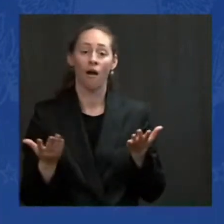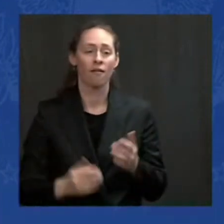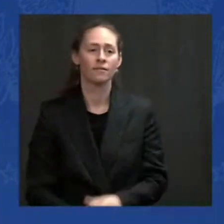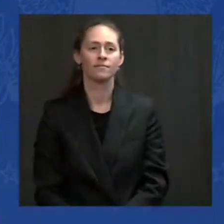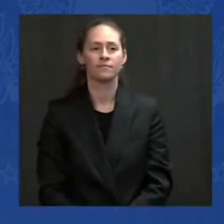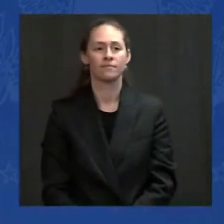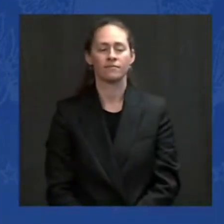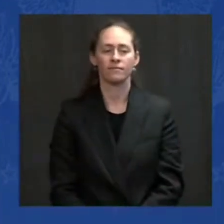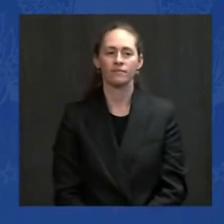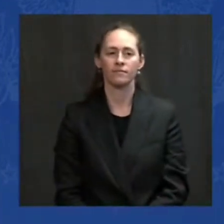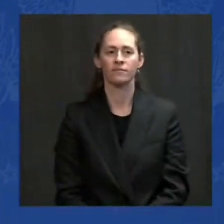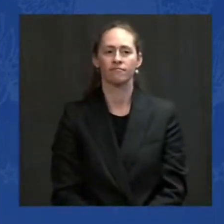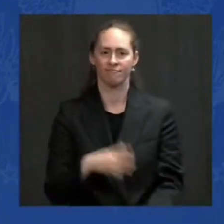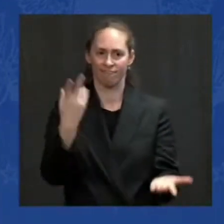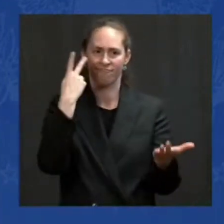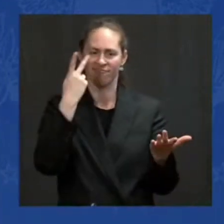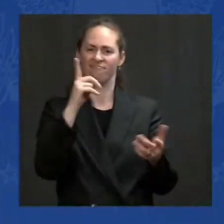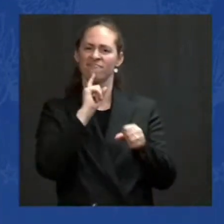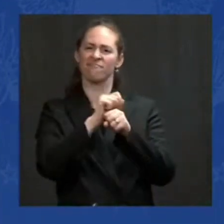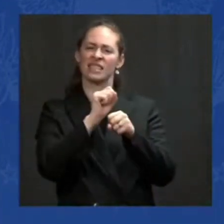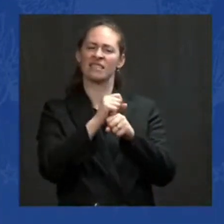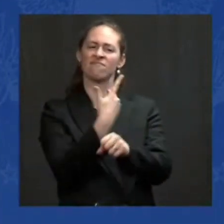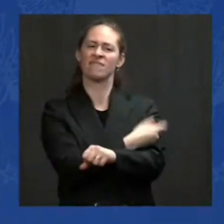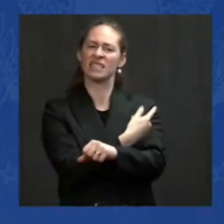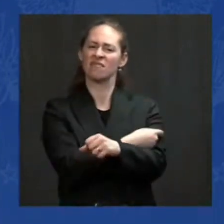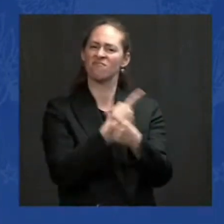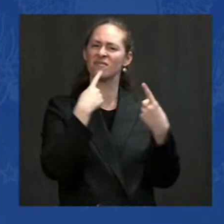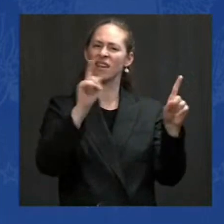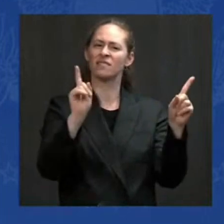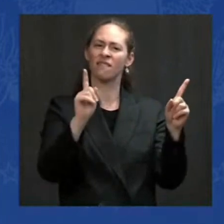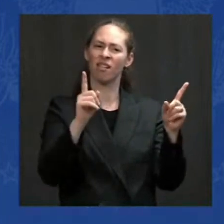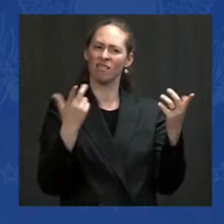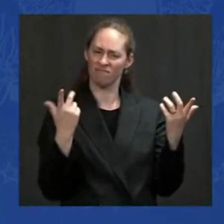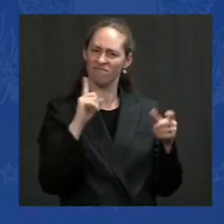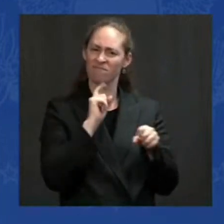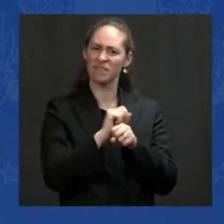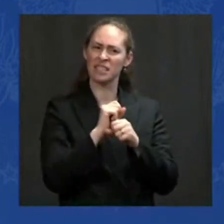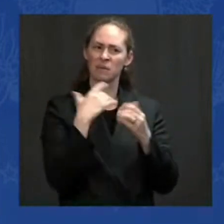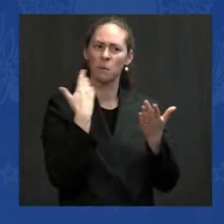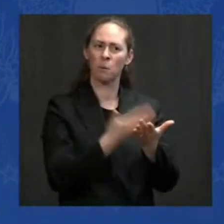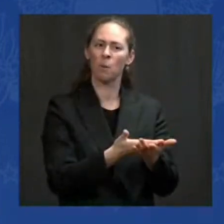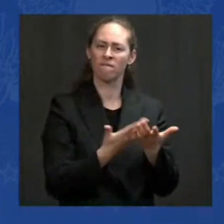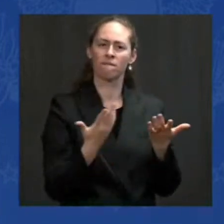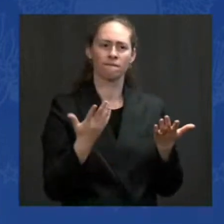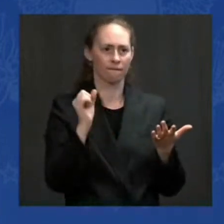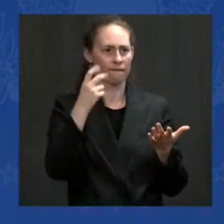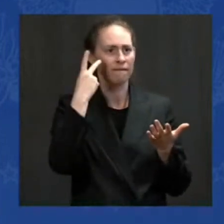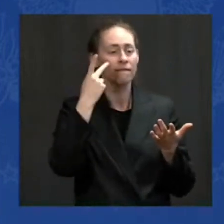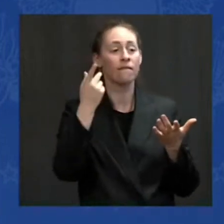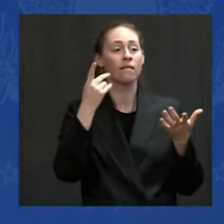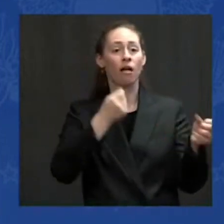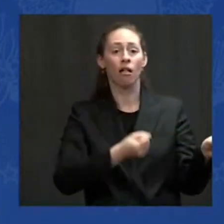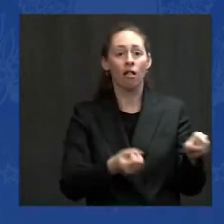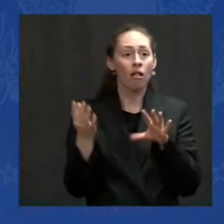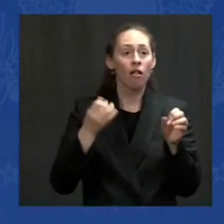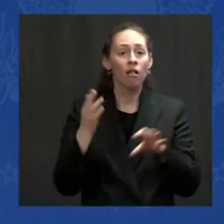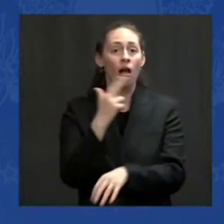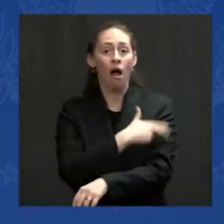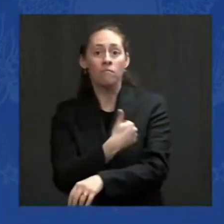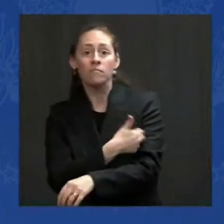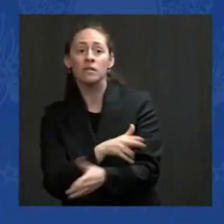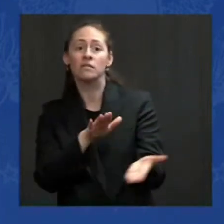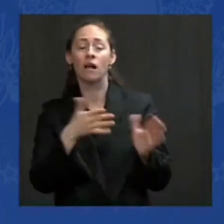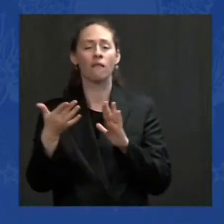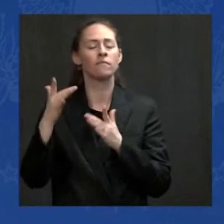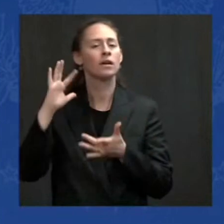the successes of our vaccination program over the last 8 months, with cases, hospitalizations, and deaths far lower than